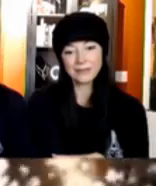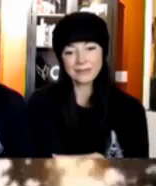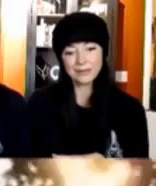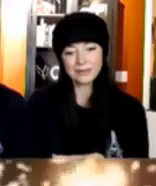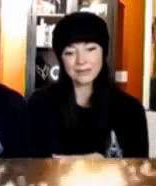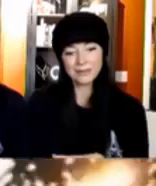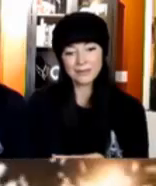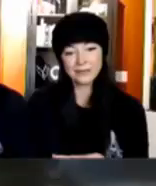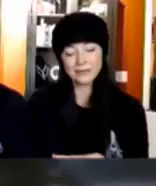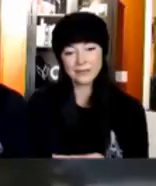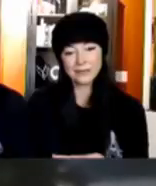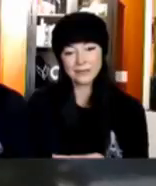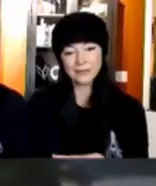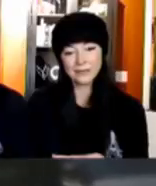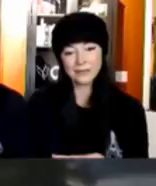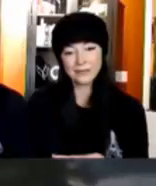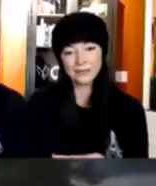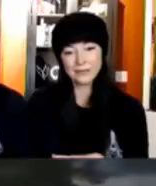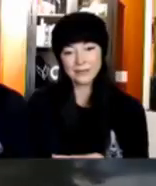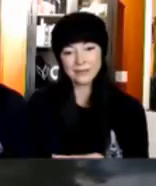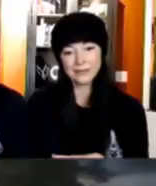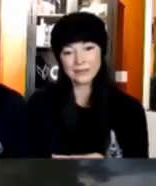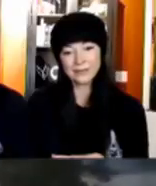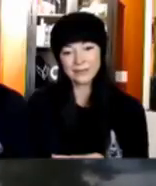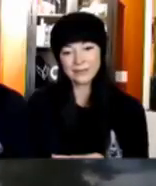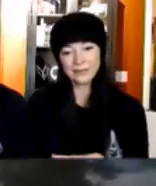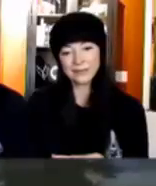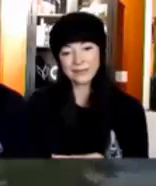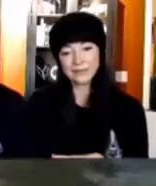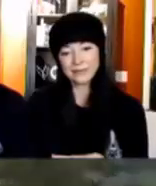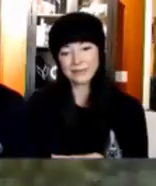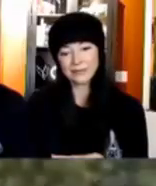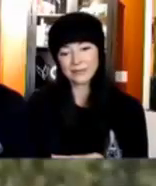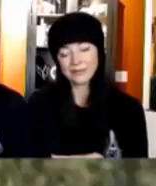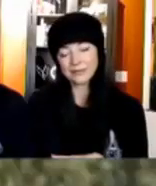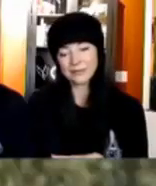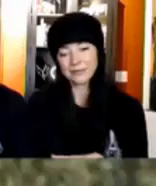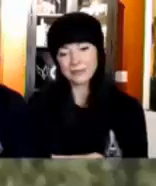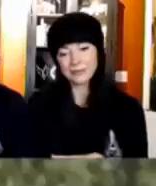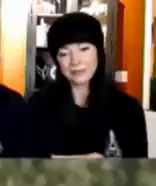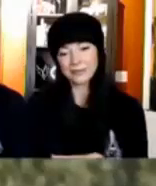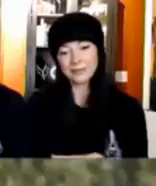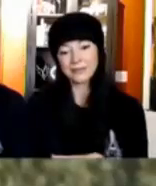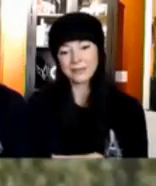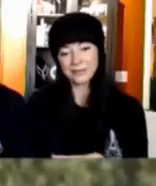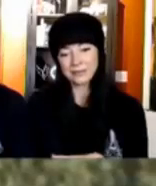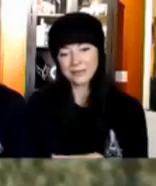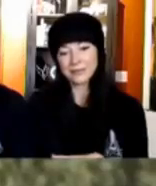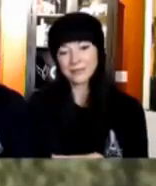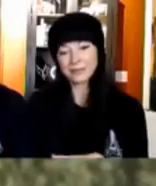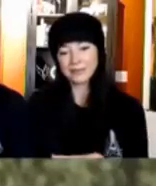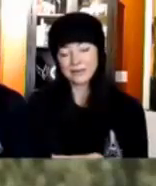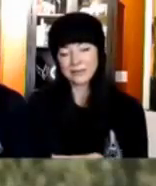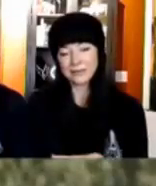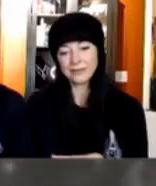forests stabilized the banks so that they collapsed less often, so that the rivers became more fixed in their